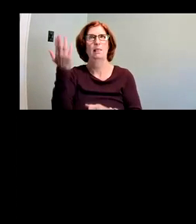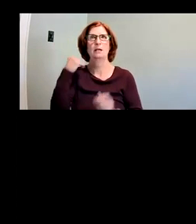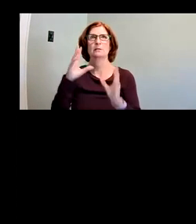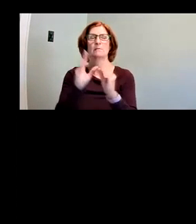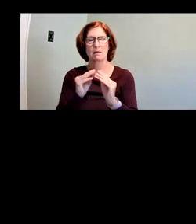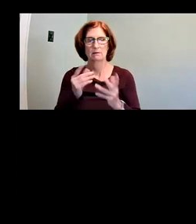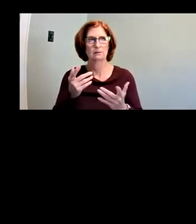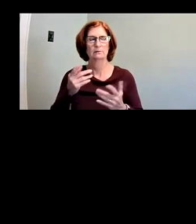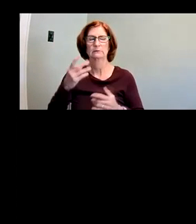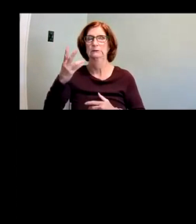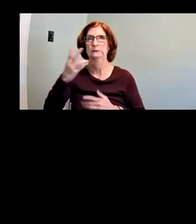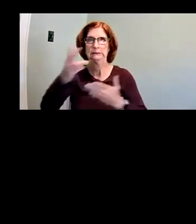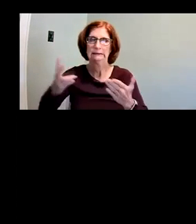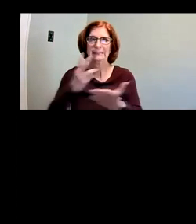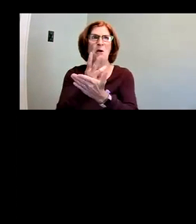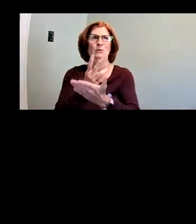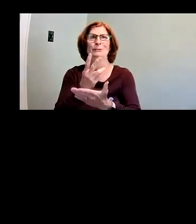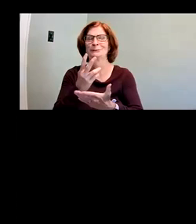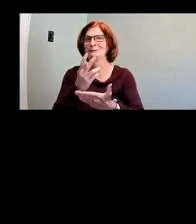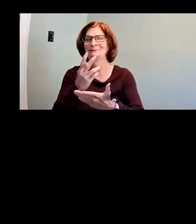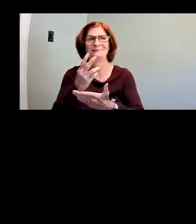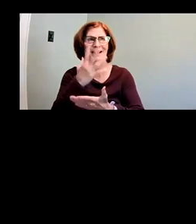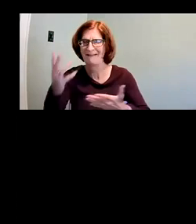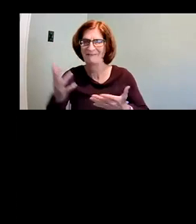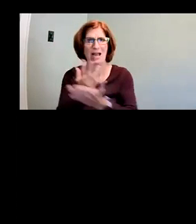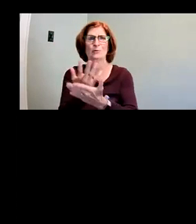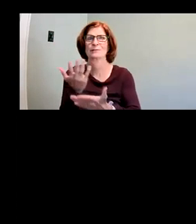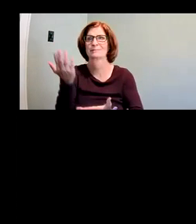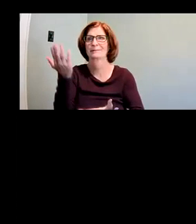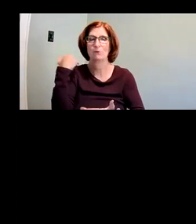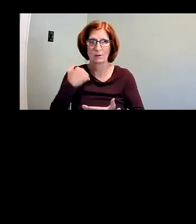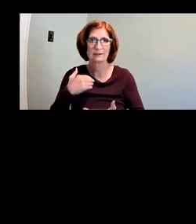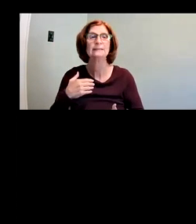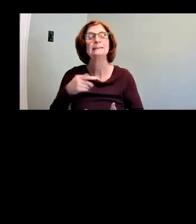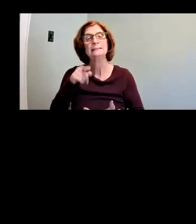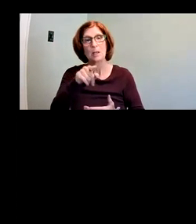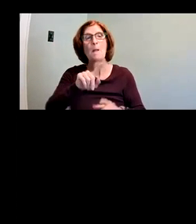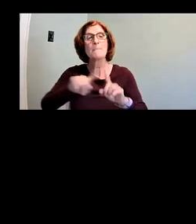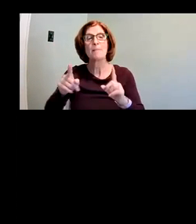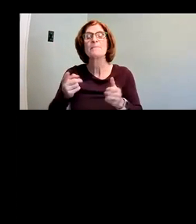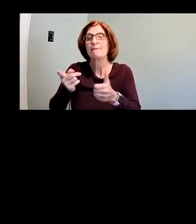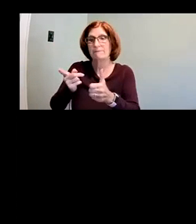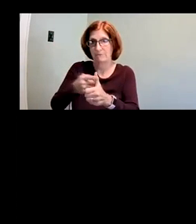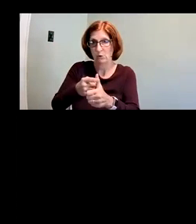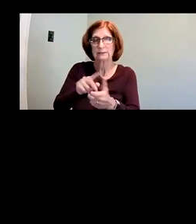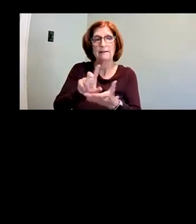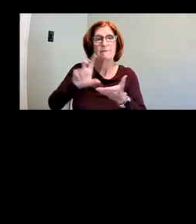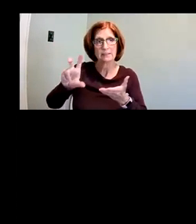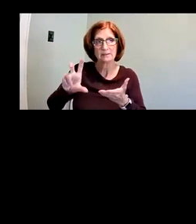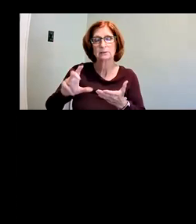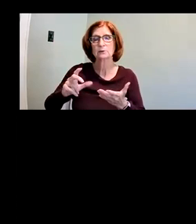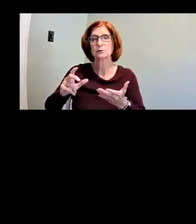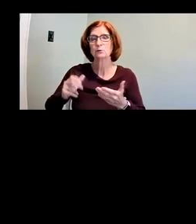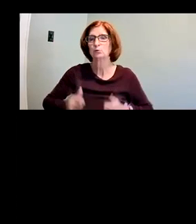meetings over the last several weeks. And the first item is in residential lending and investments. It's